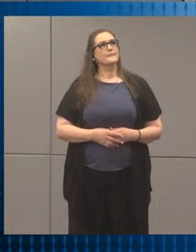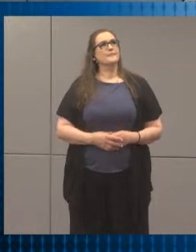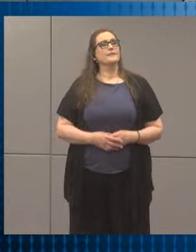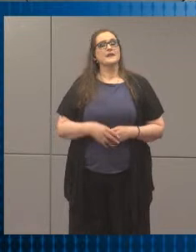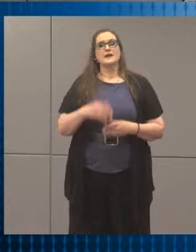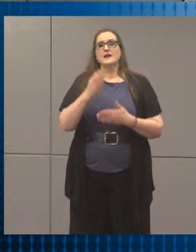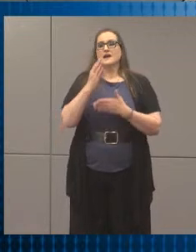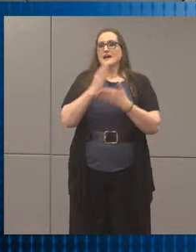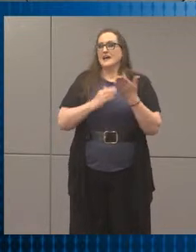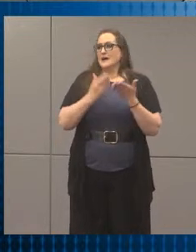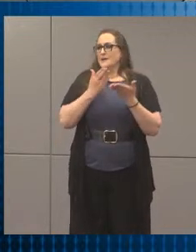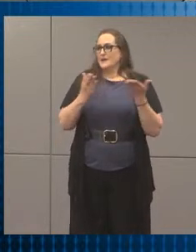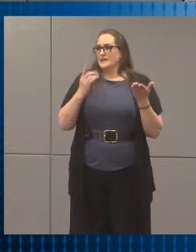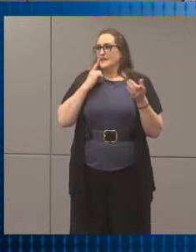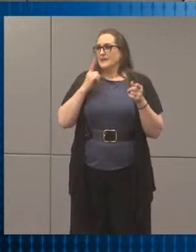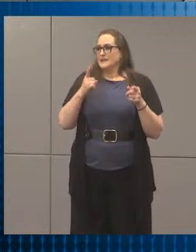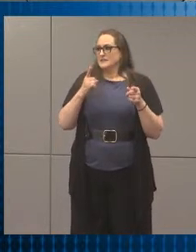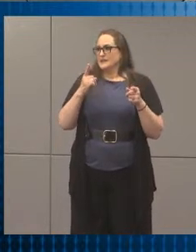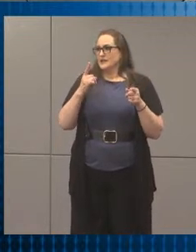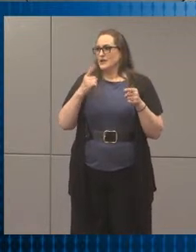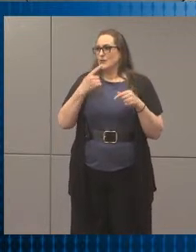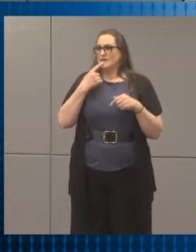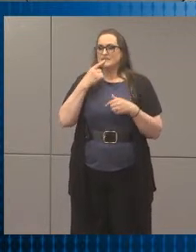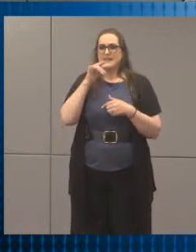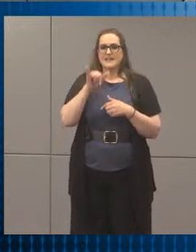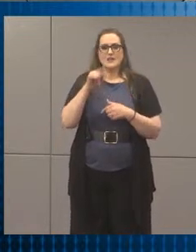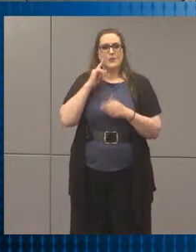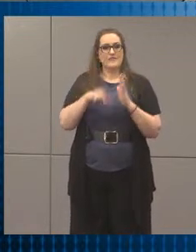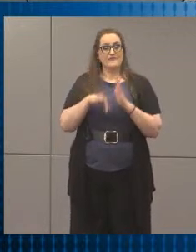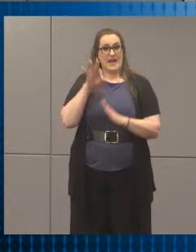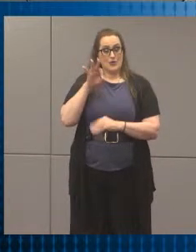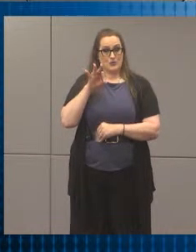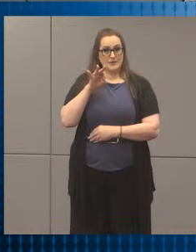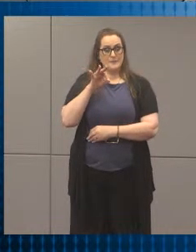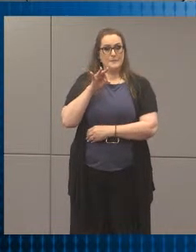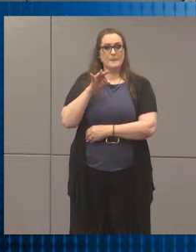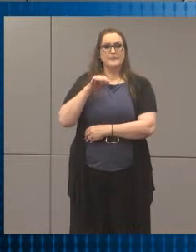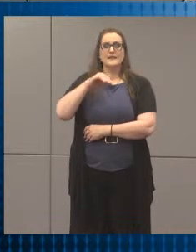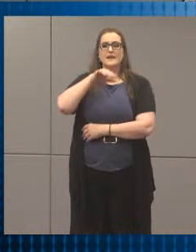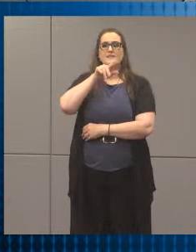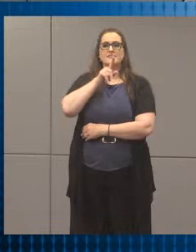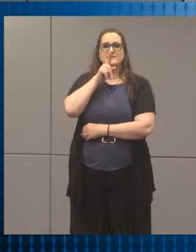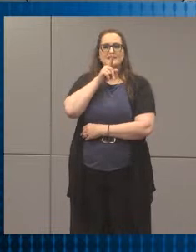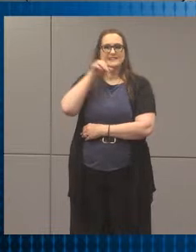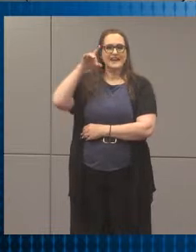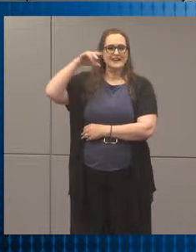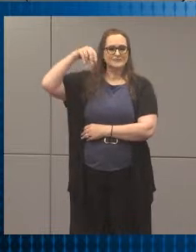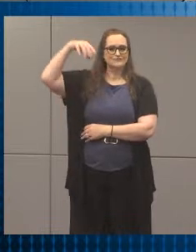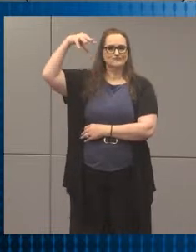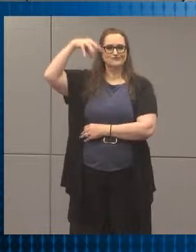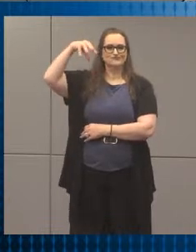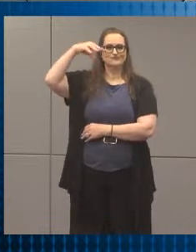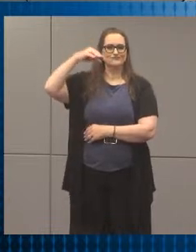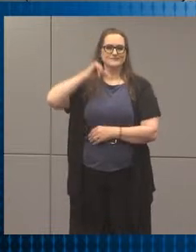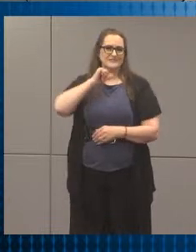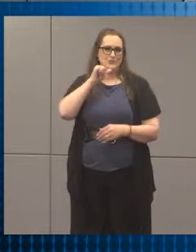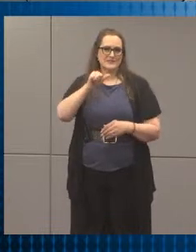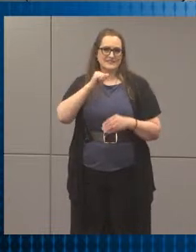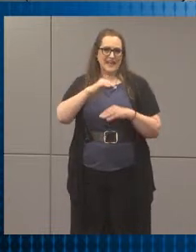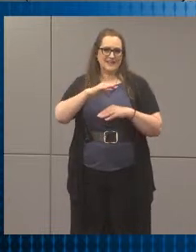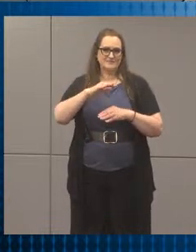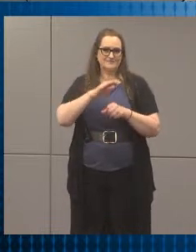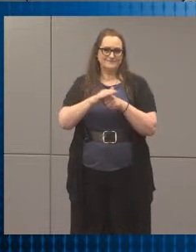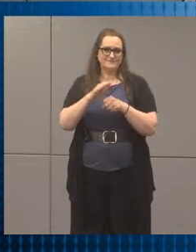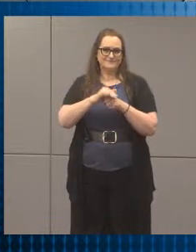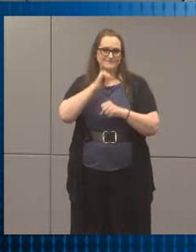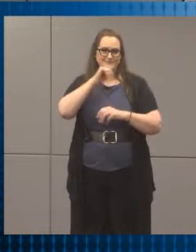Some of the things that we've indicated that we found, the lighting in the area where the buses were parked was not adequate